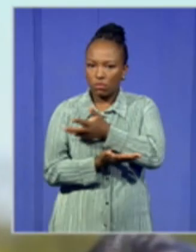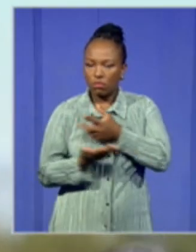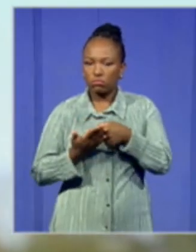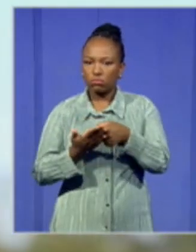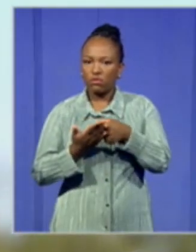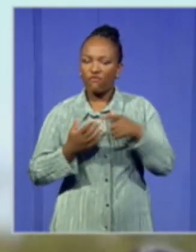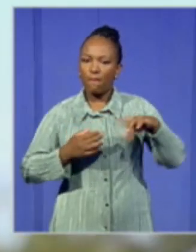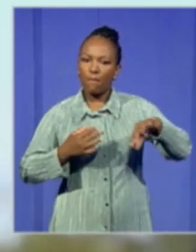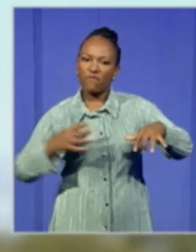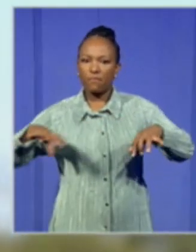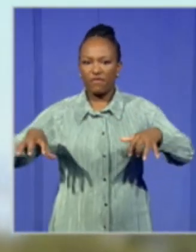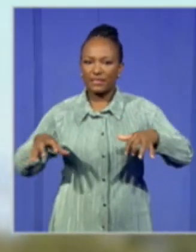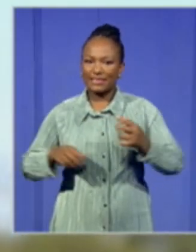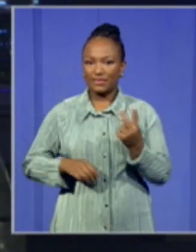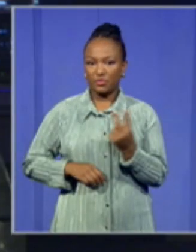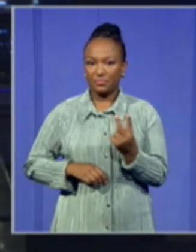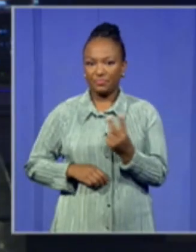the two provinces.